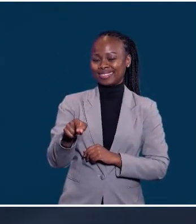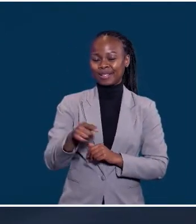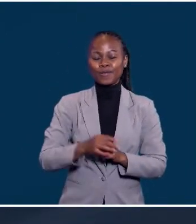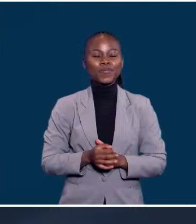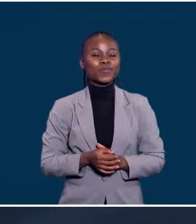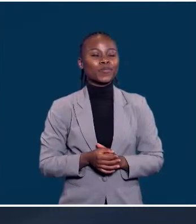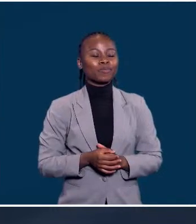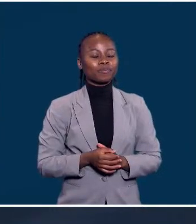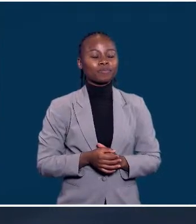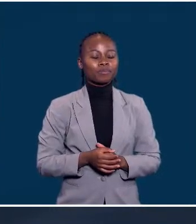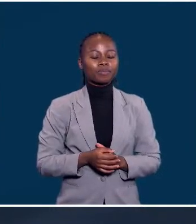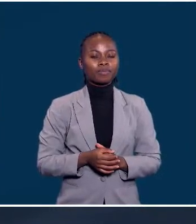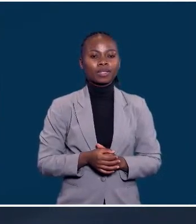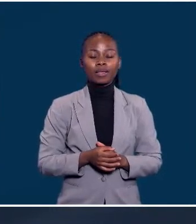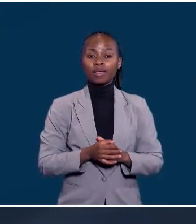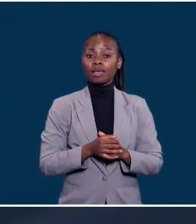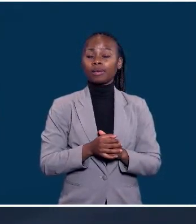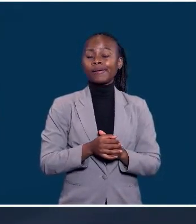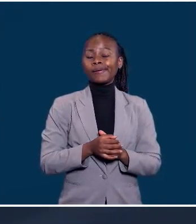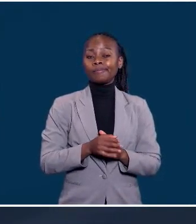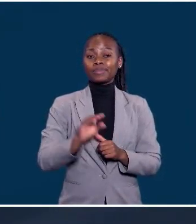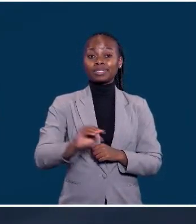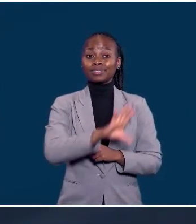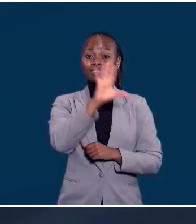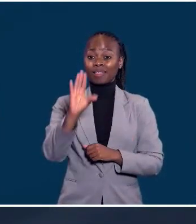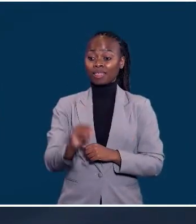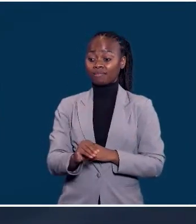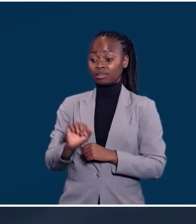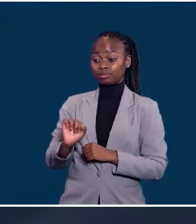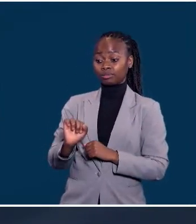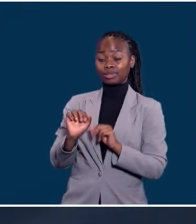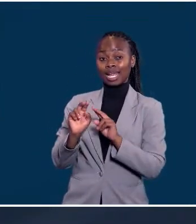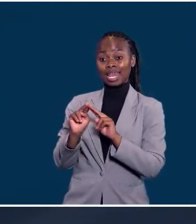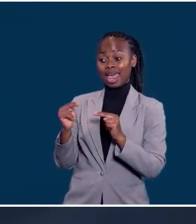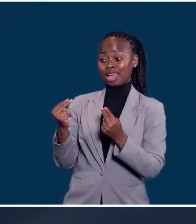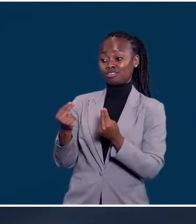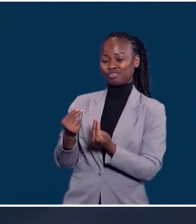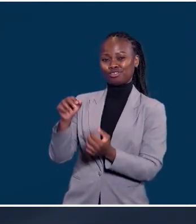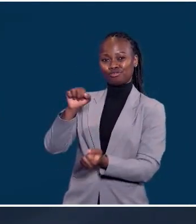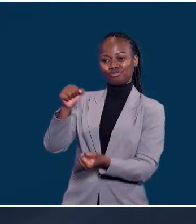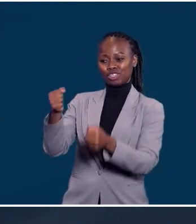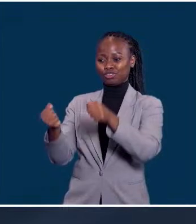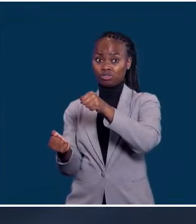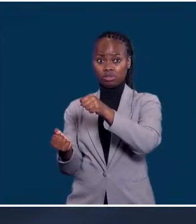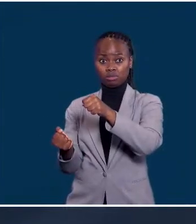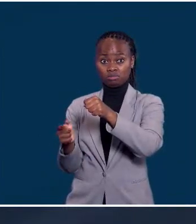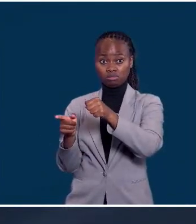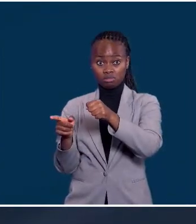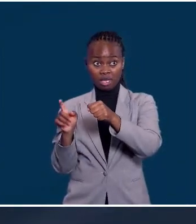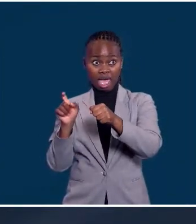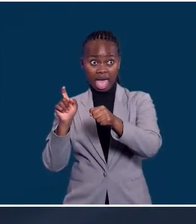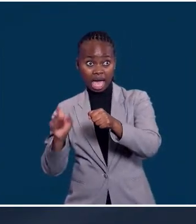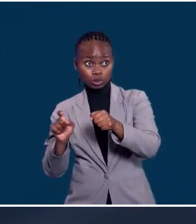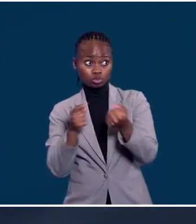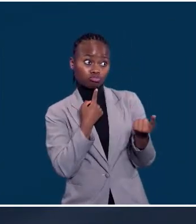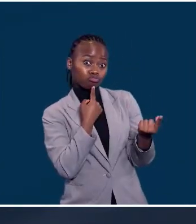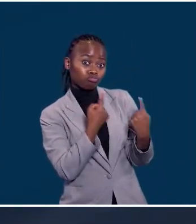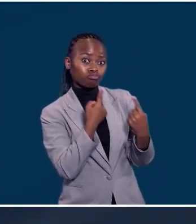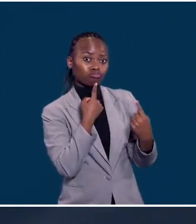The National Treasury is under no obligation to consult the Reserve Bank in terms of the proposals they